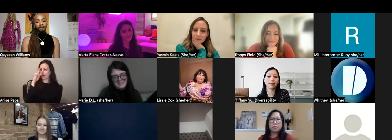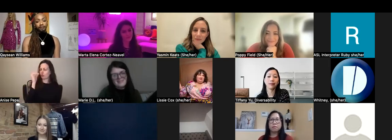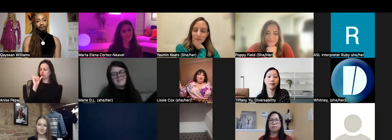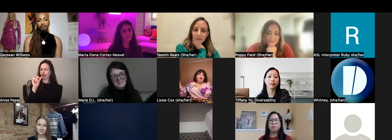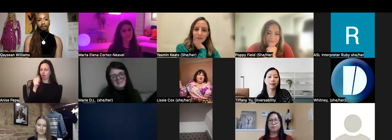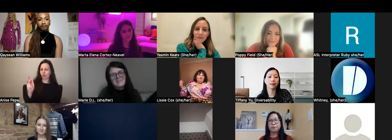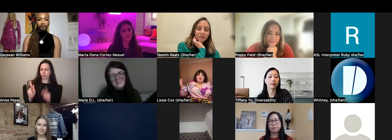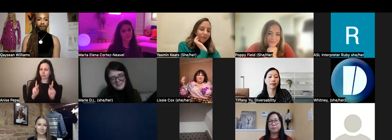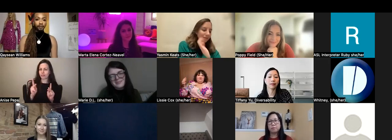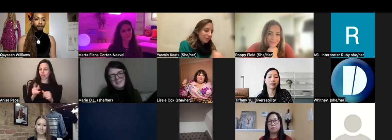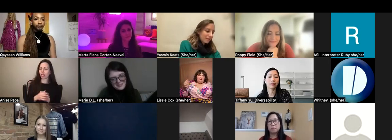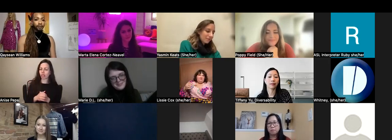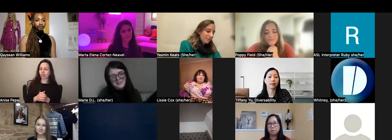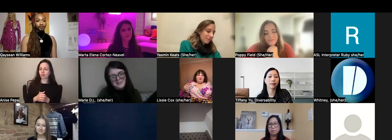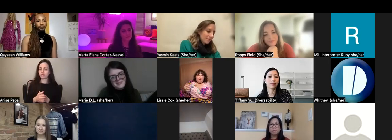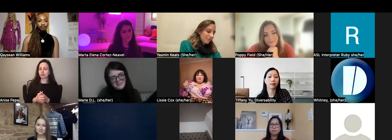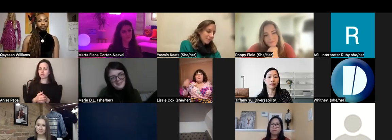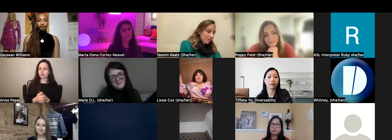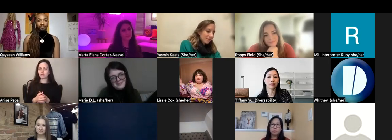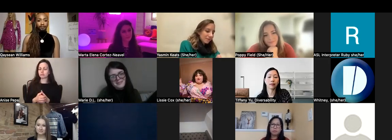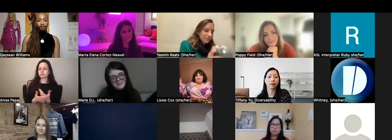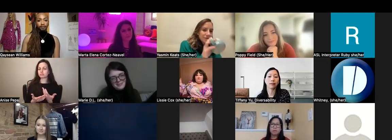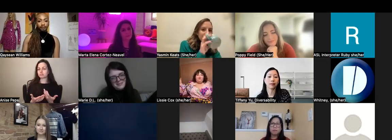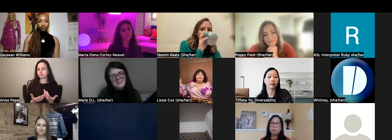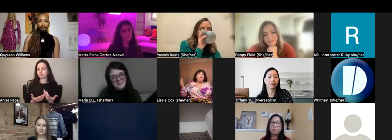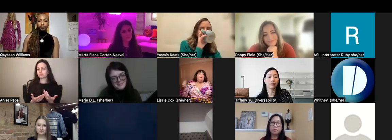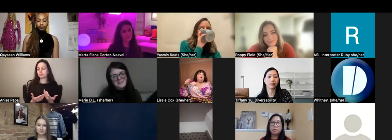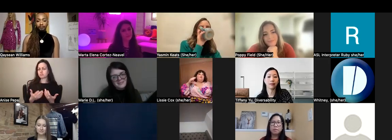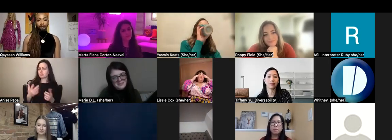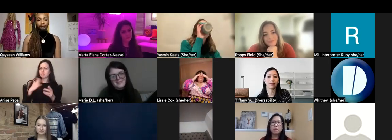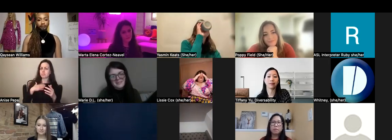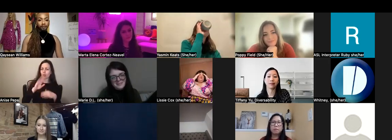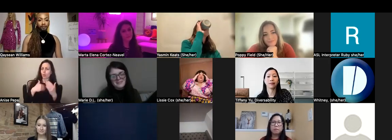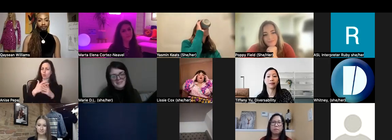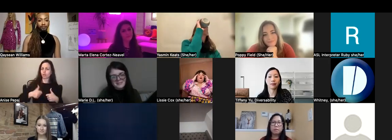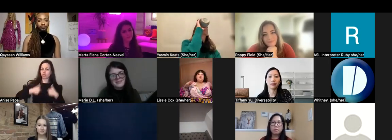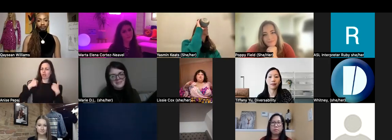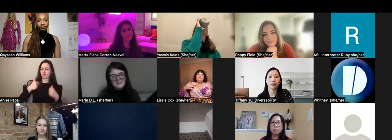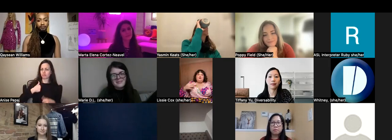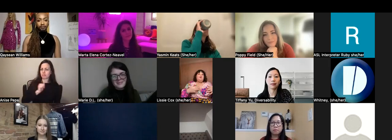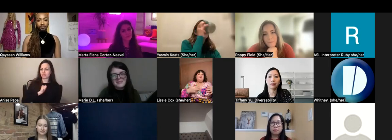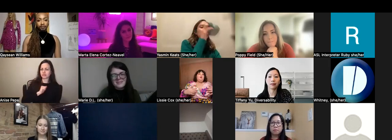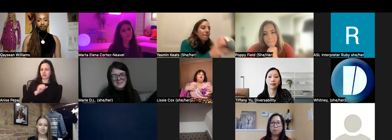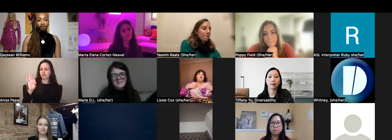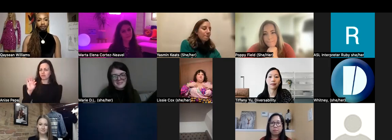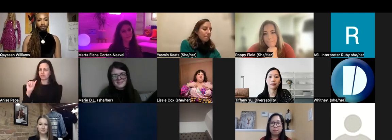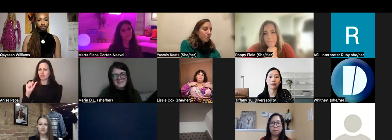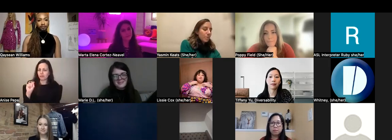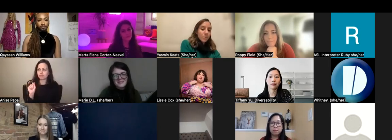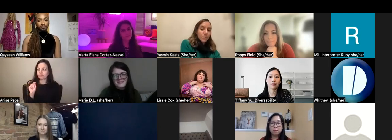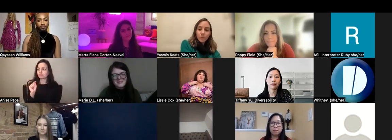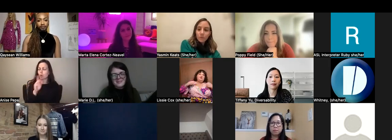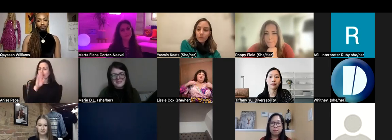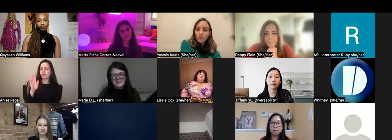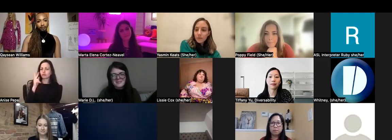And like, obviously I'm a lifelong fat person. So it's like, I didn't see anyone who really looked